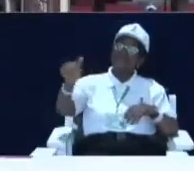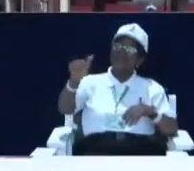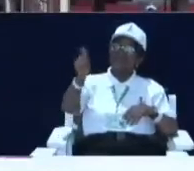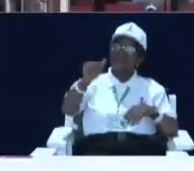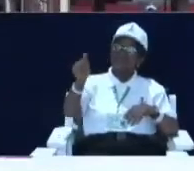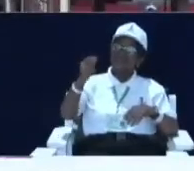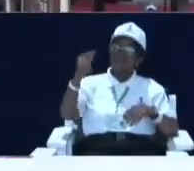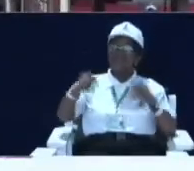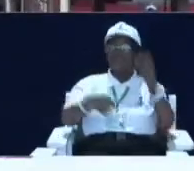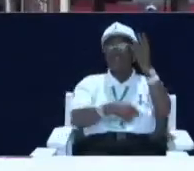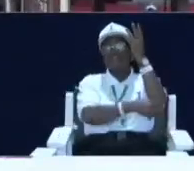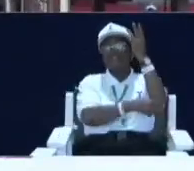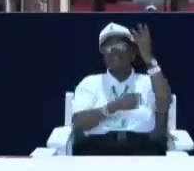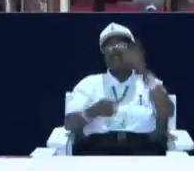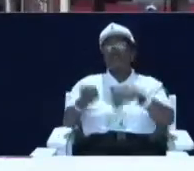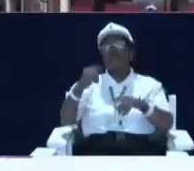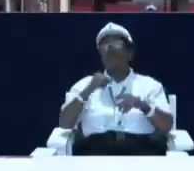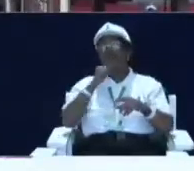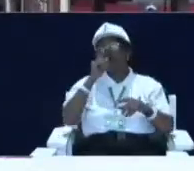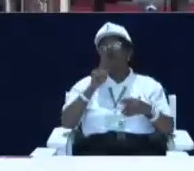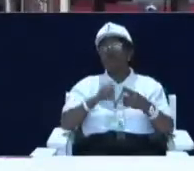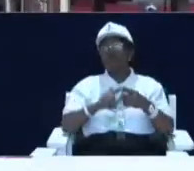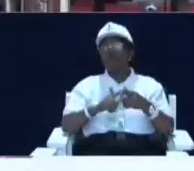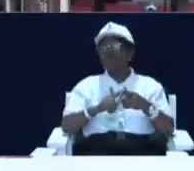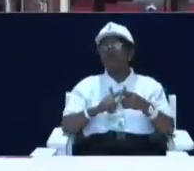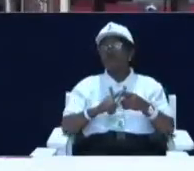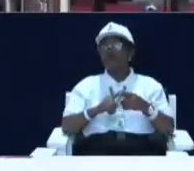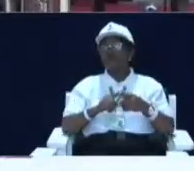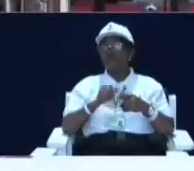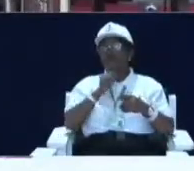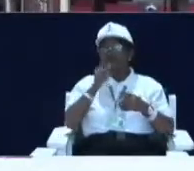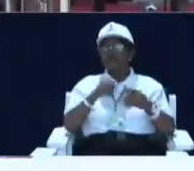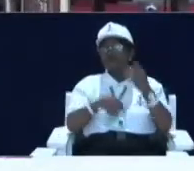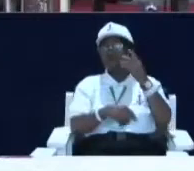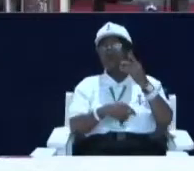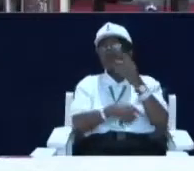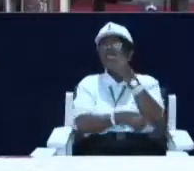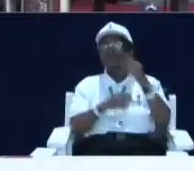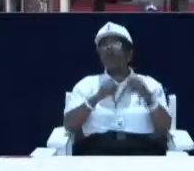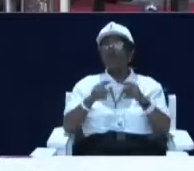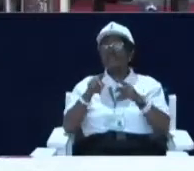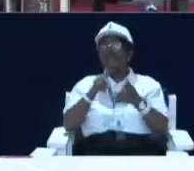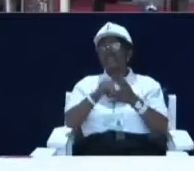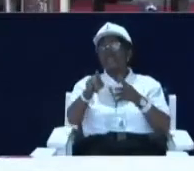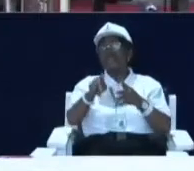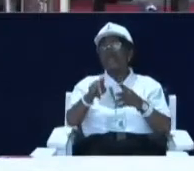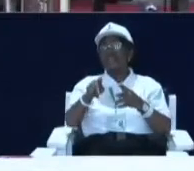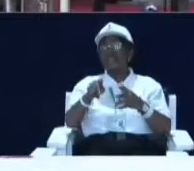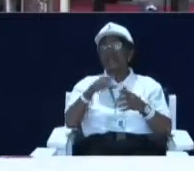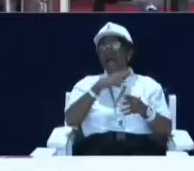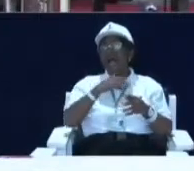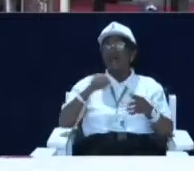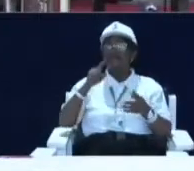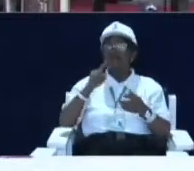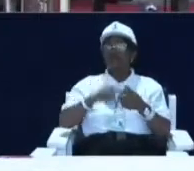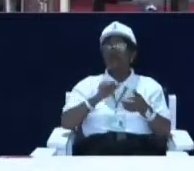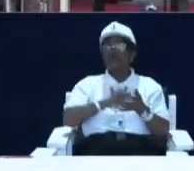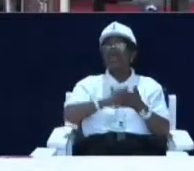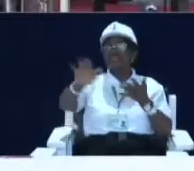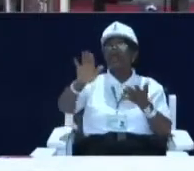The thief cometh not but for to steal and to kill and to destroy.